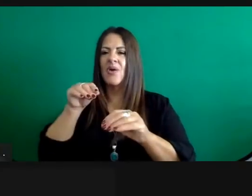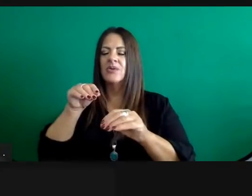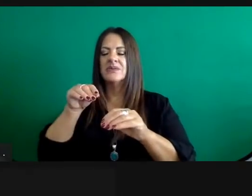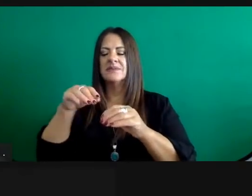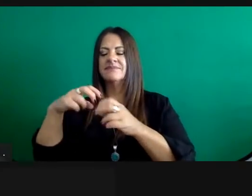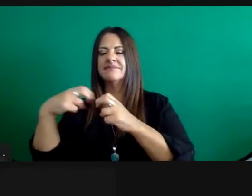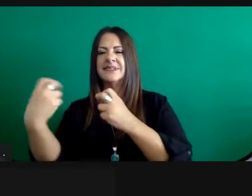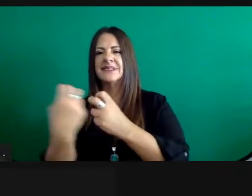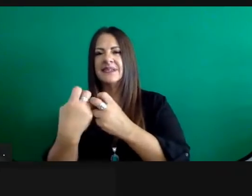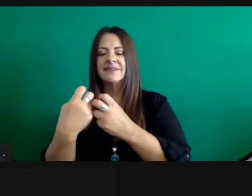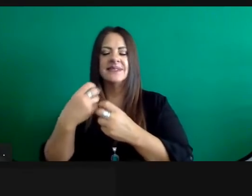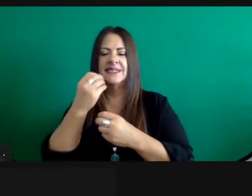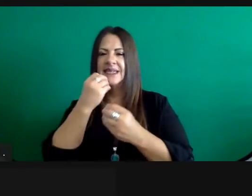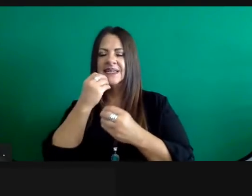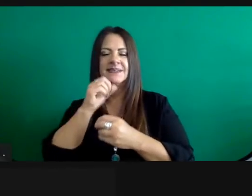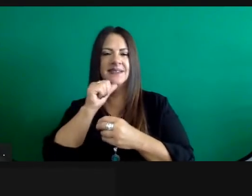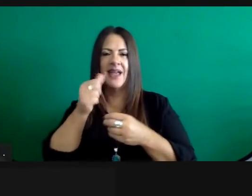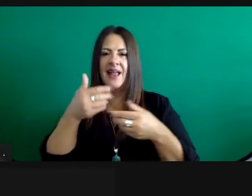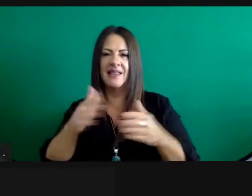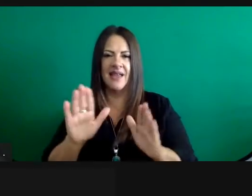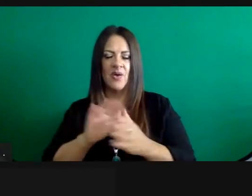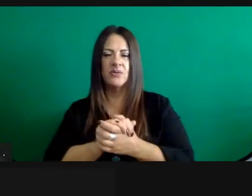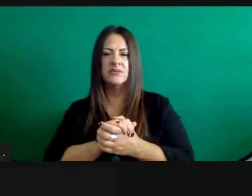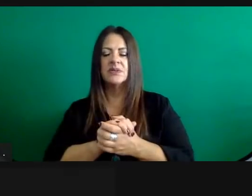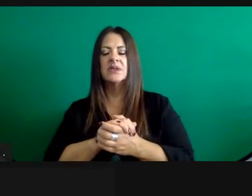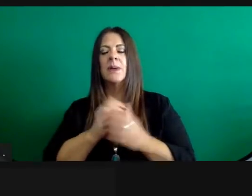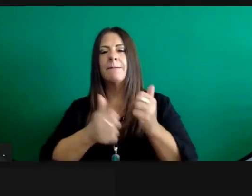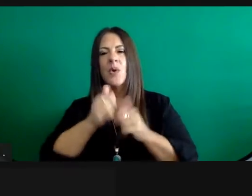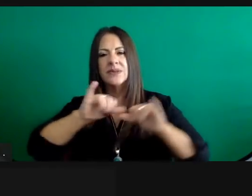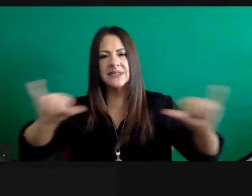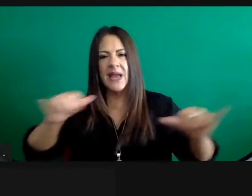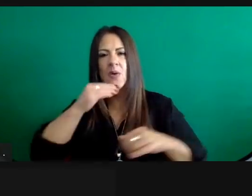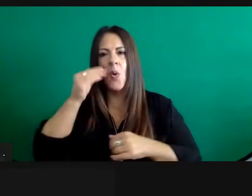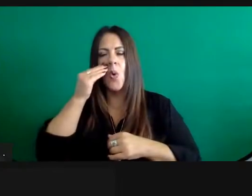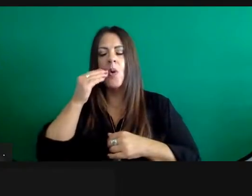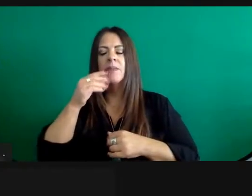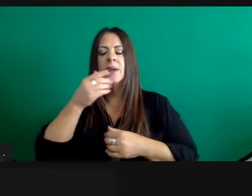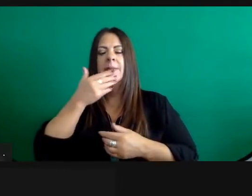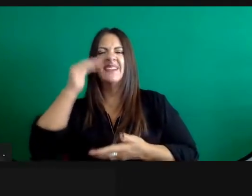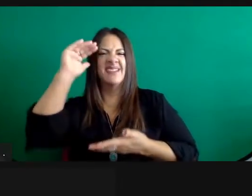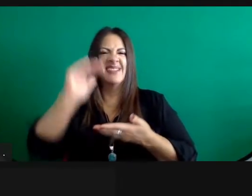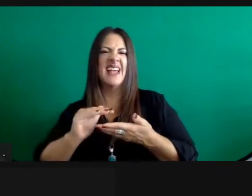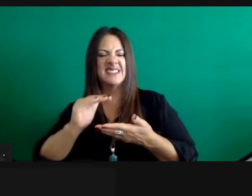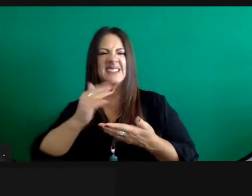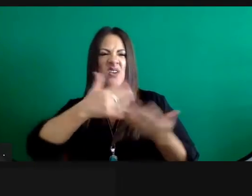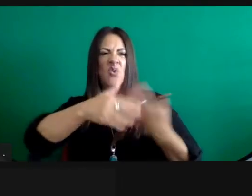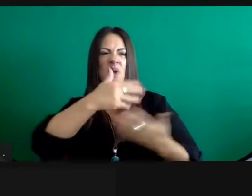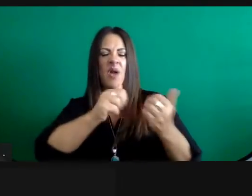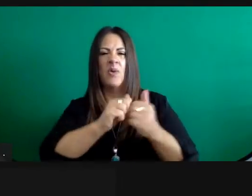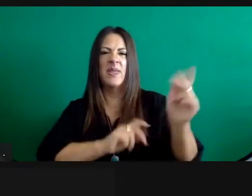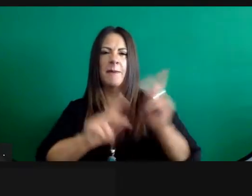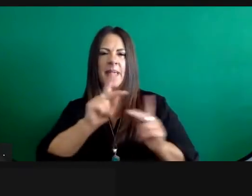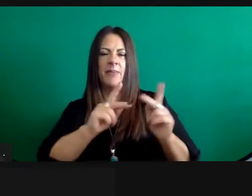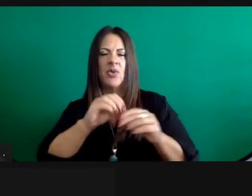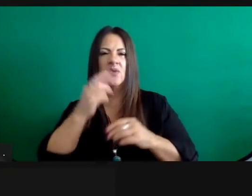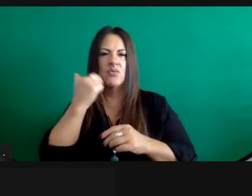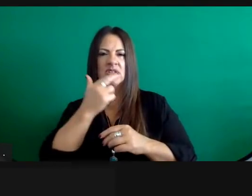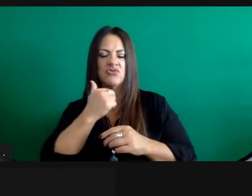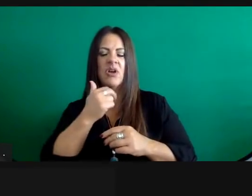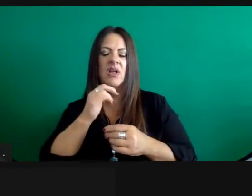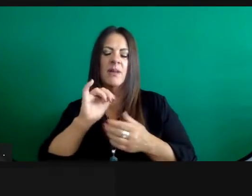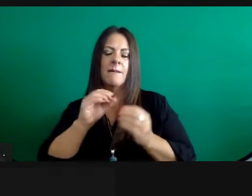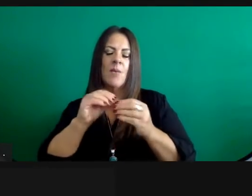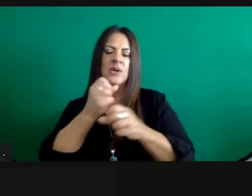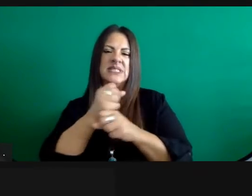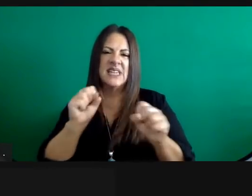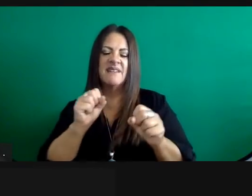in a way that doesn't expose you and cause you to mix with others. David Baker, Bloomberg News.